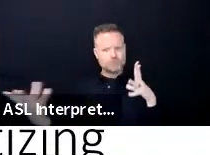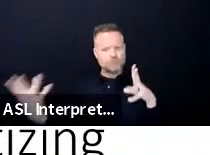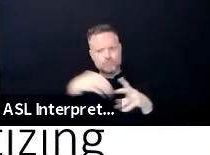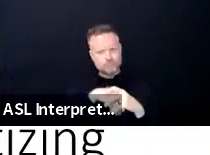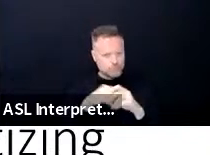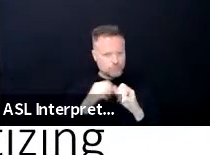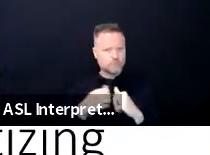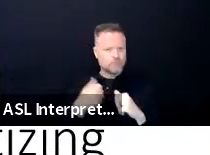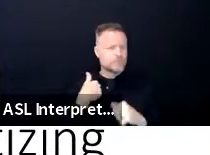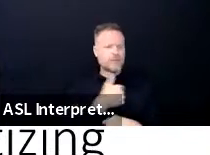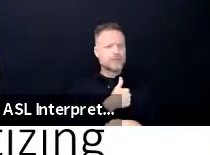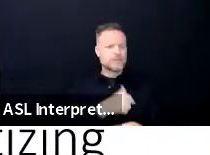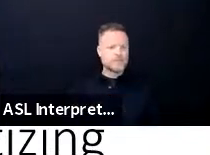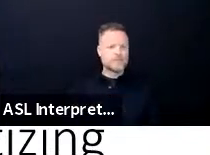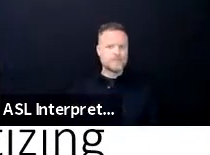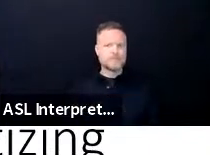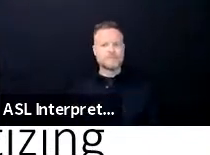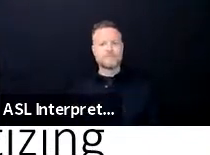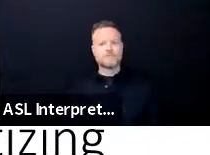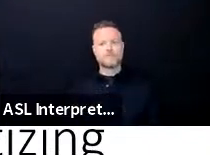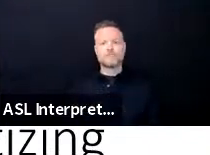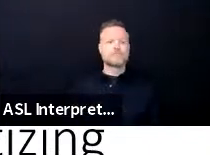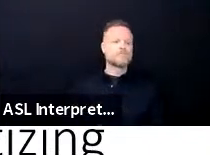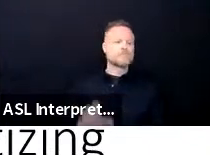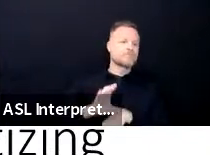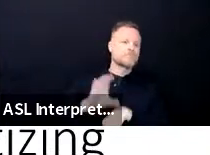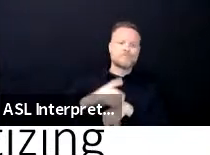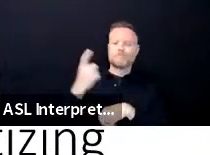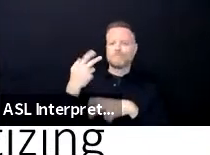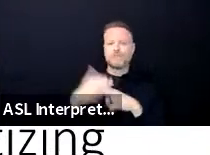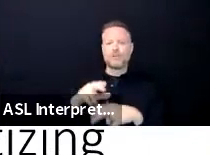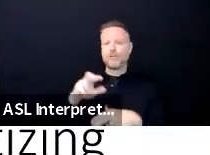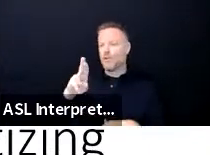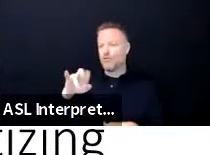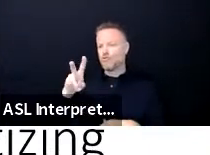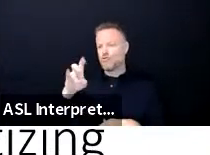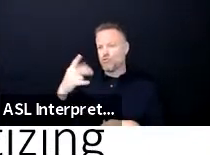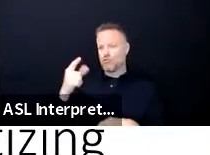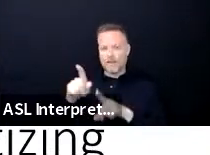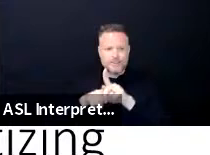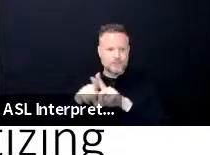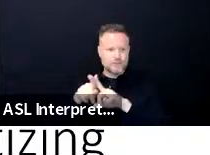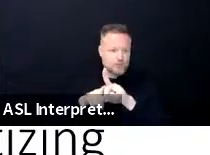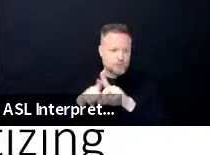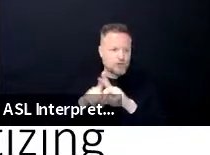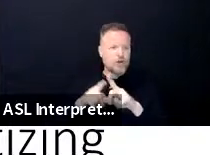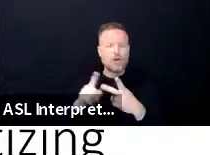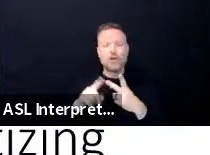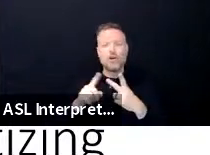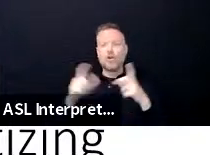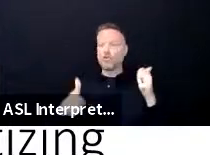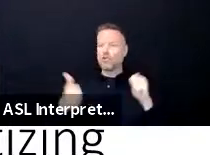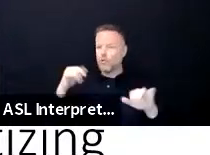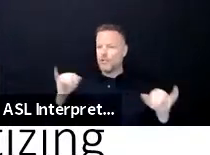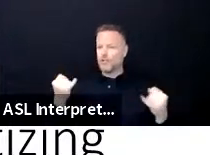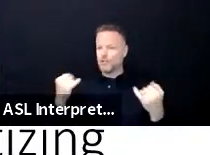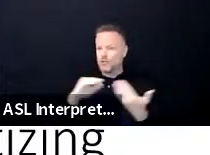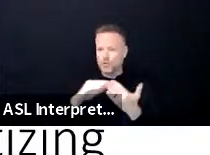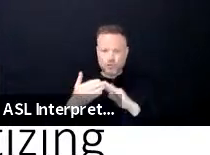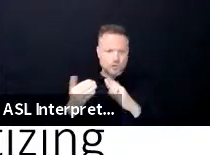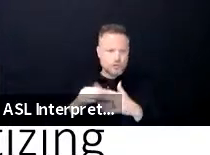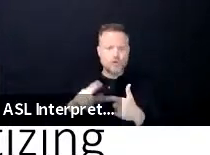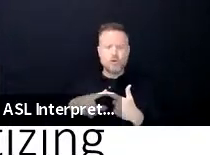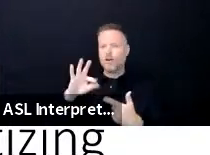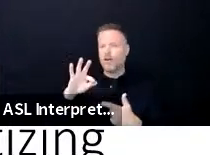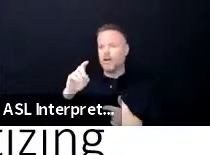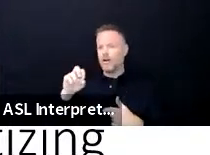cohort churches included the Rising Star Baptist Church, Greater Jerusalem, Forest Grove Baptist Church. I